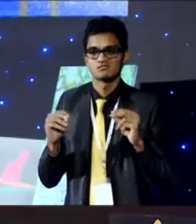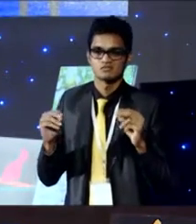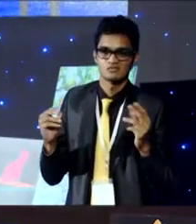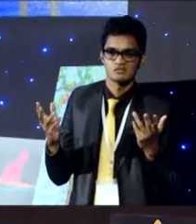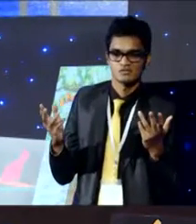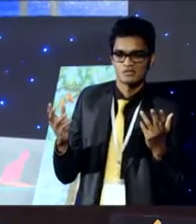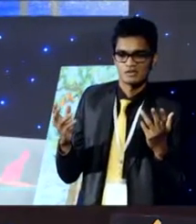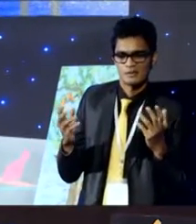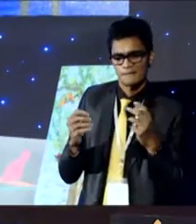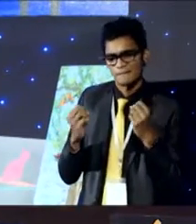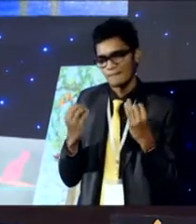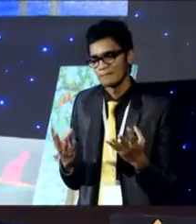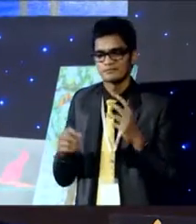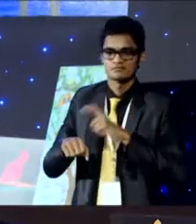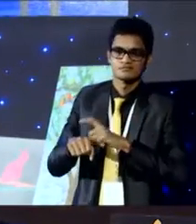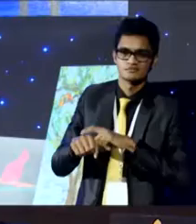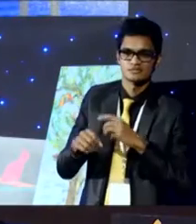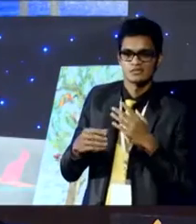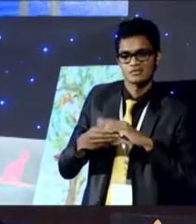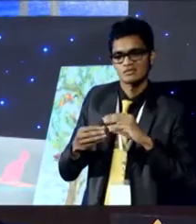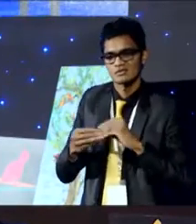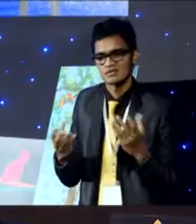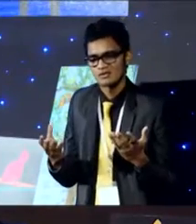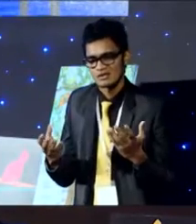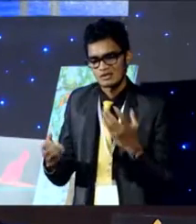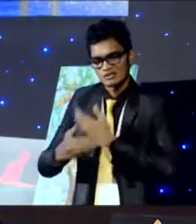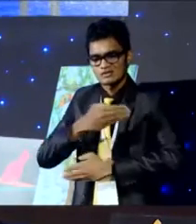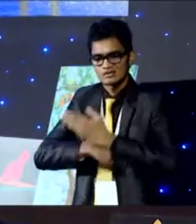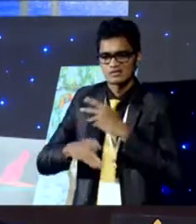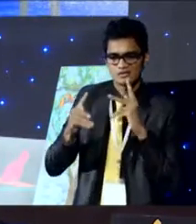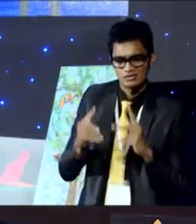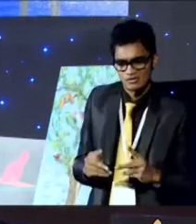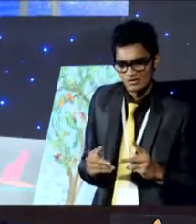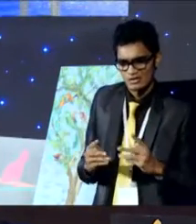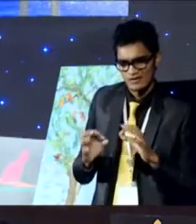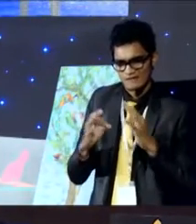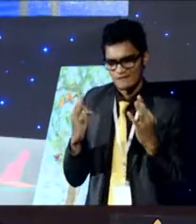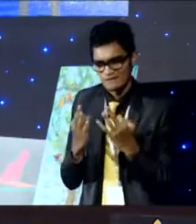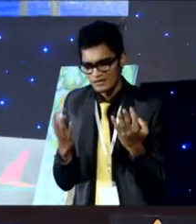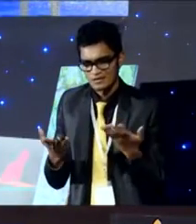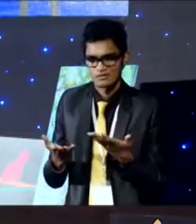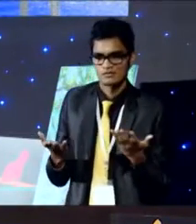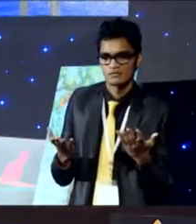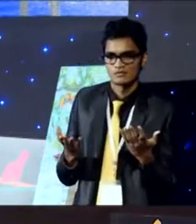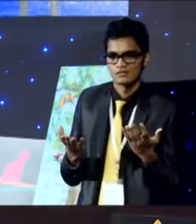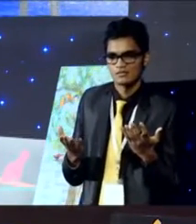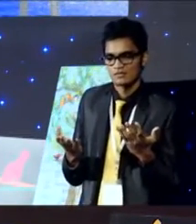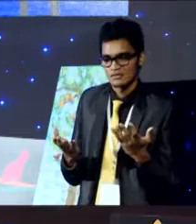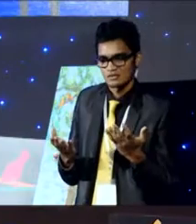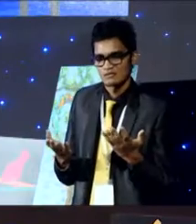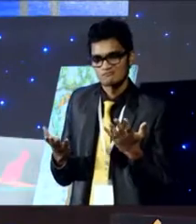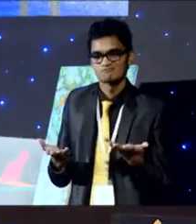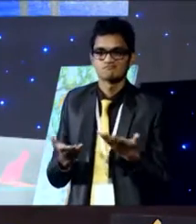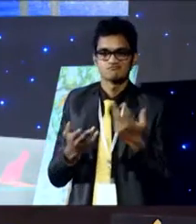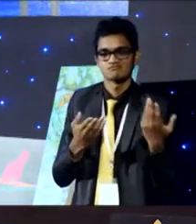time, we say that the person with disability and their family are the ones who actually take it